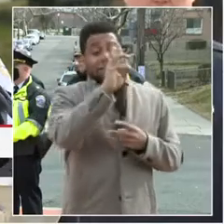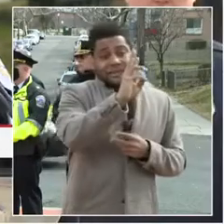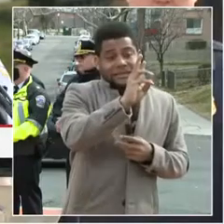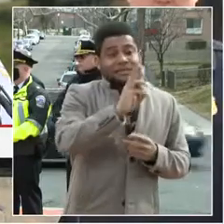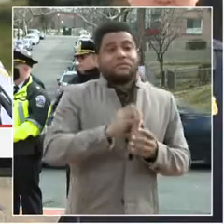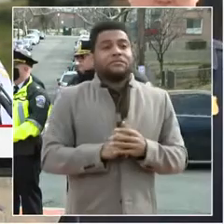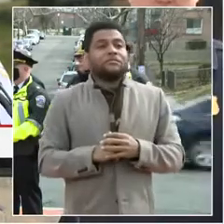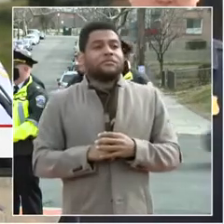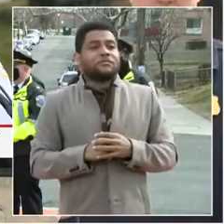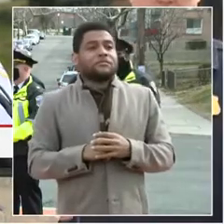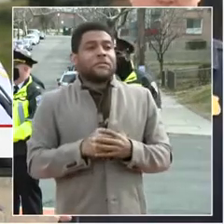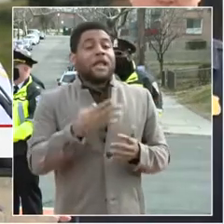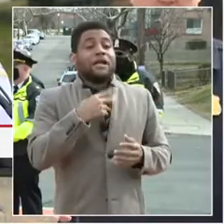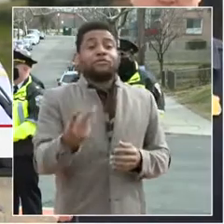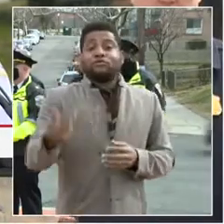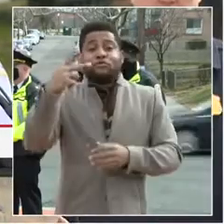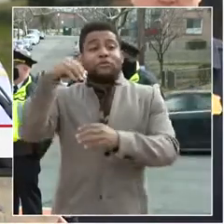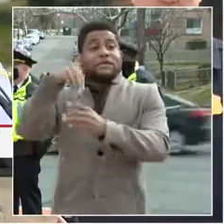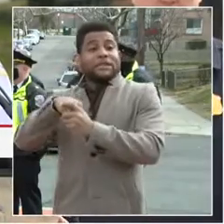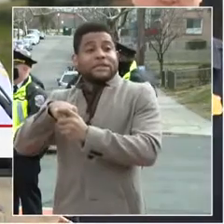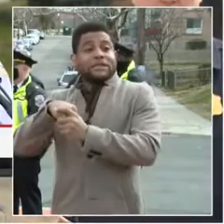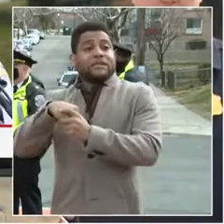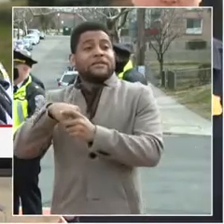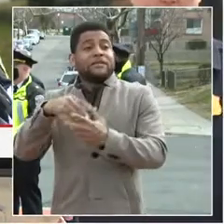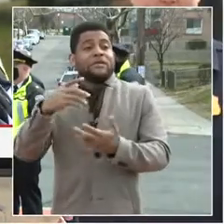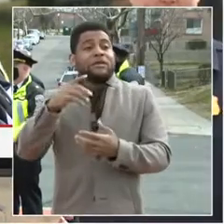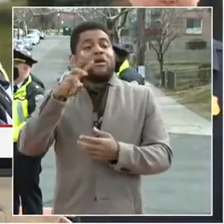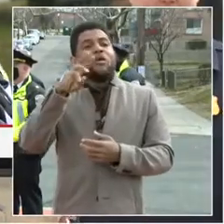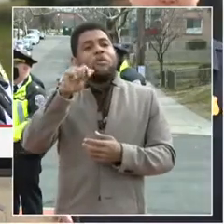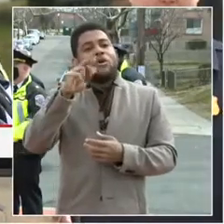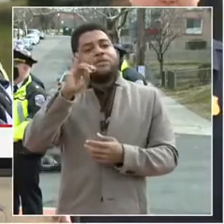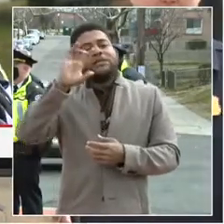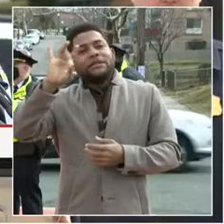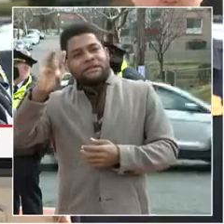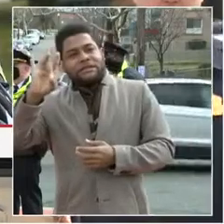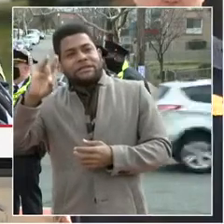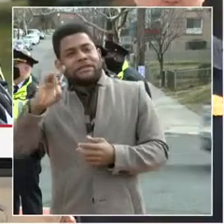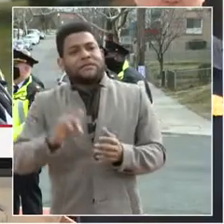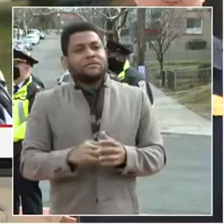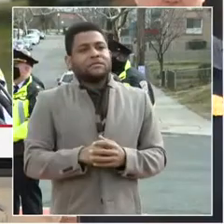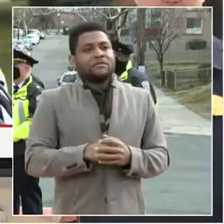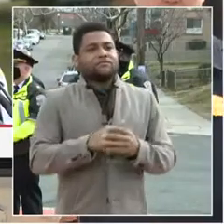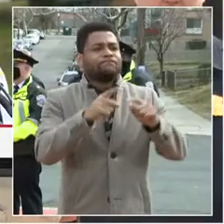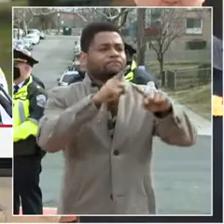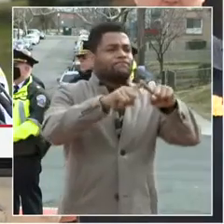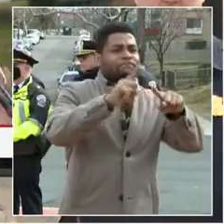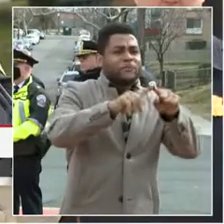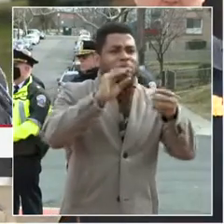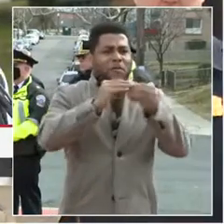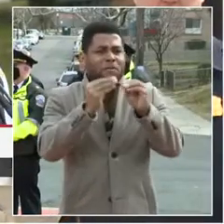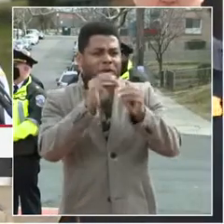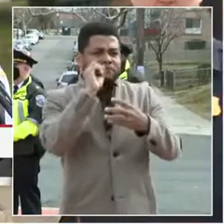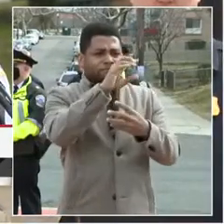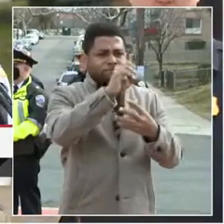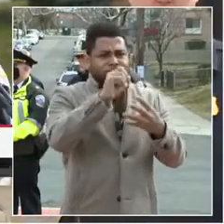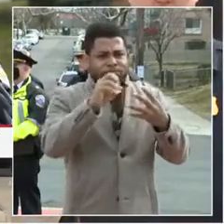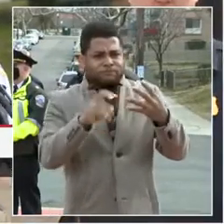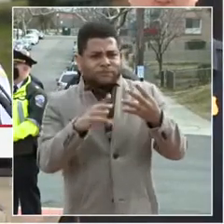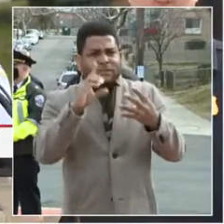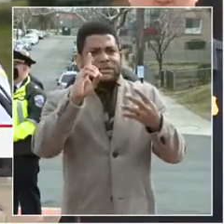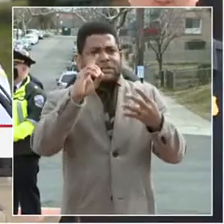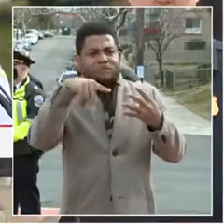in Ward 8, PSA 603, 604, 706, and 708. These